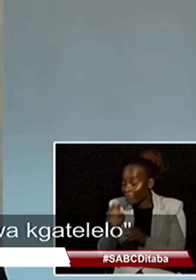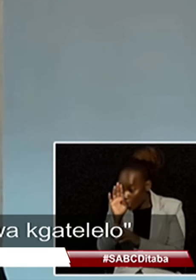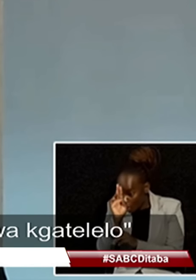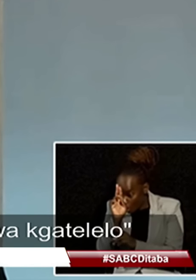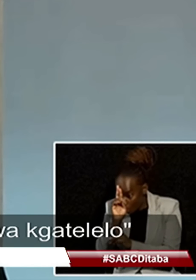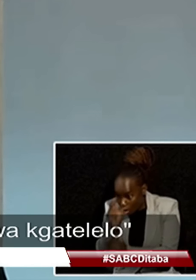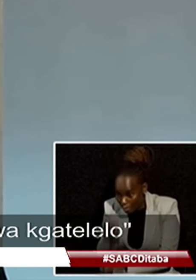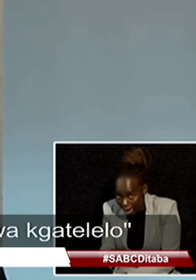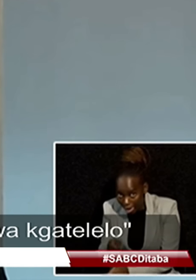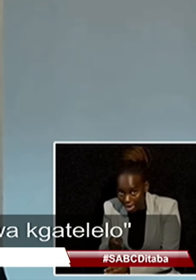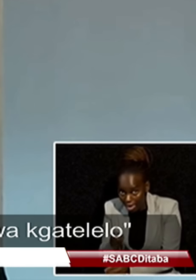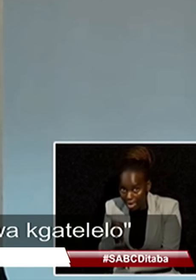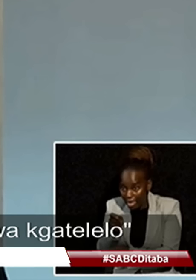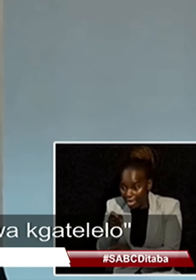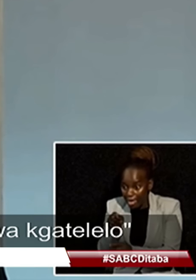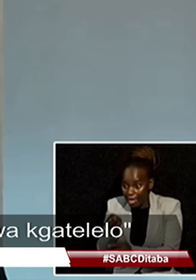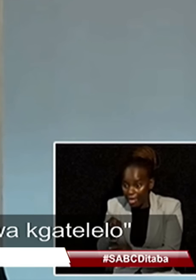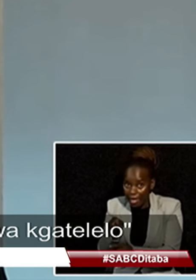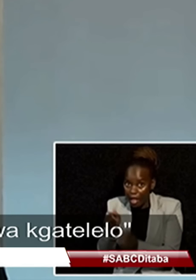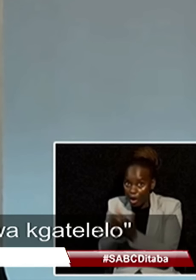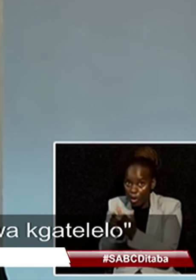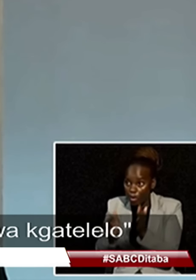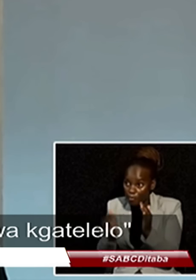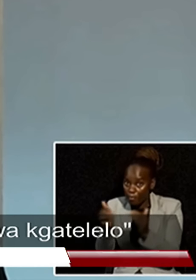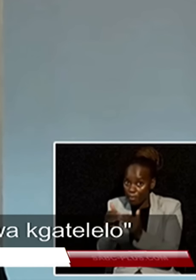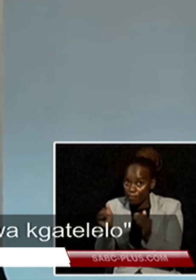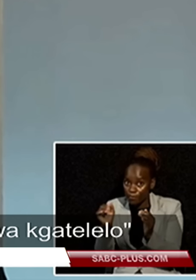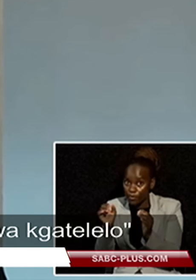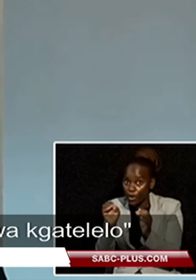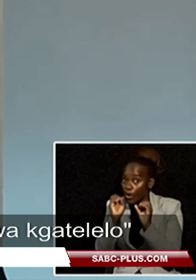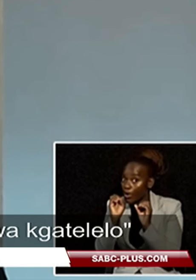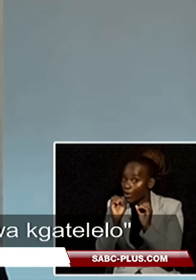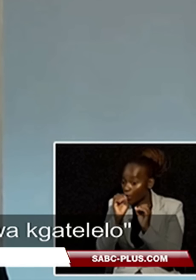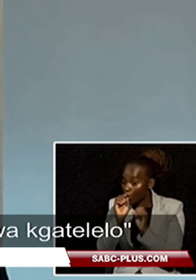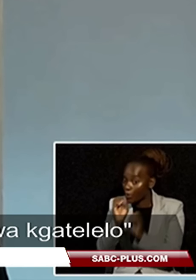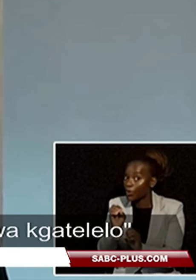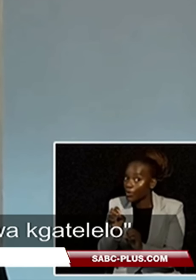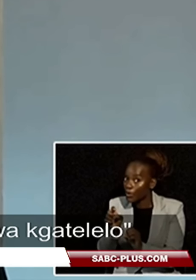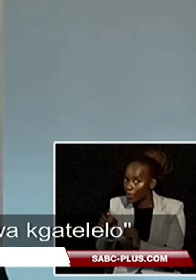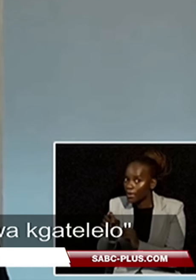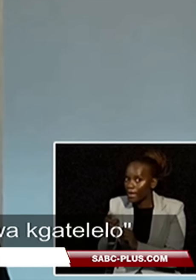will have consequences. And I have